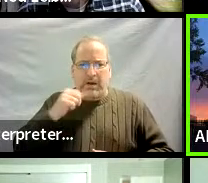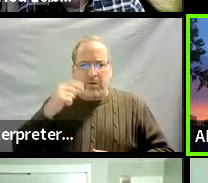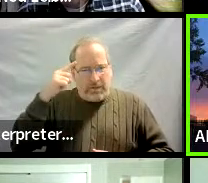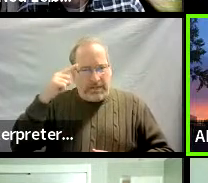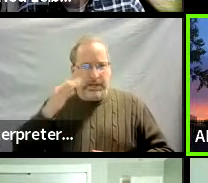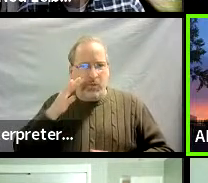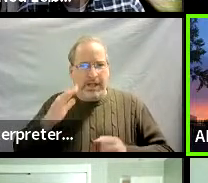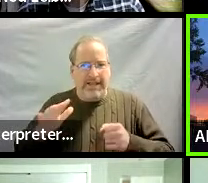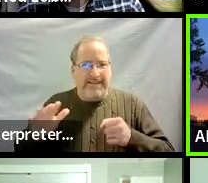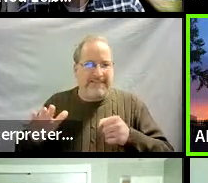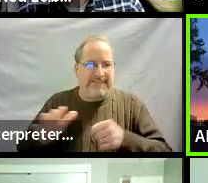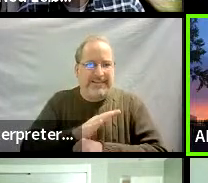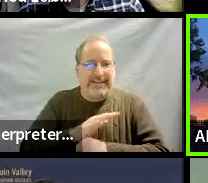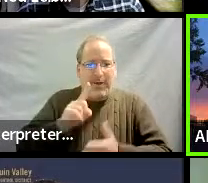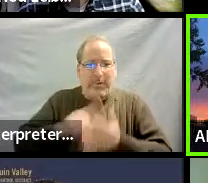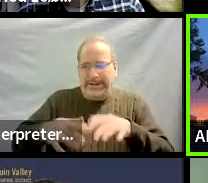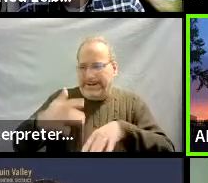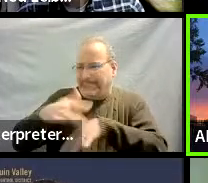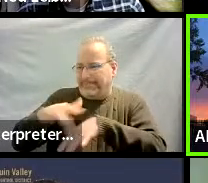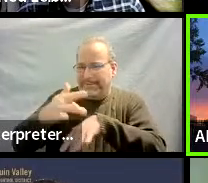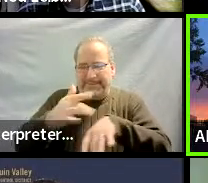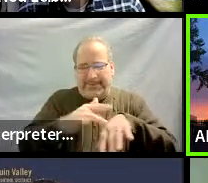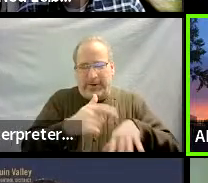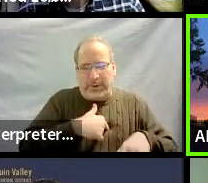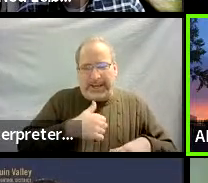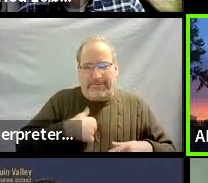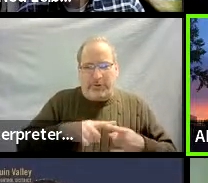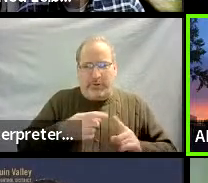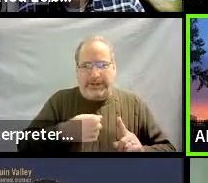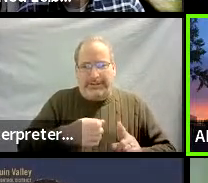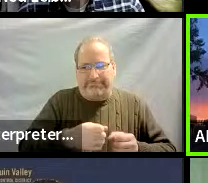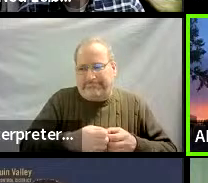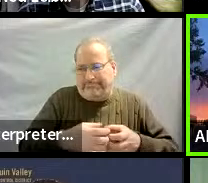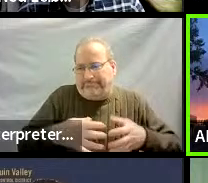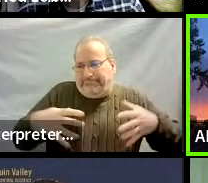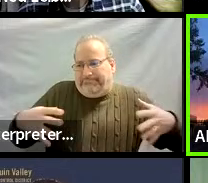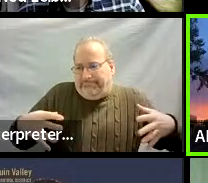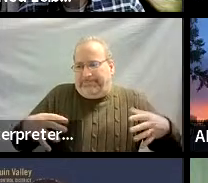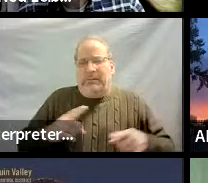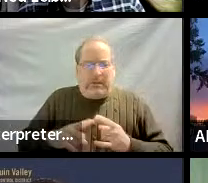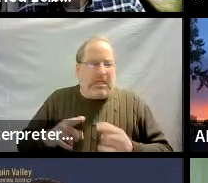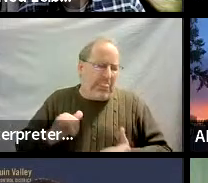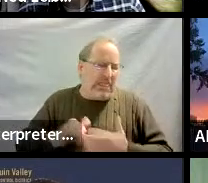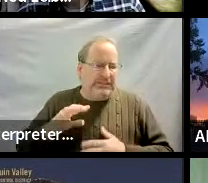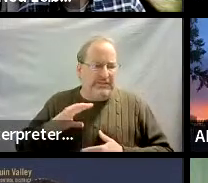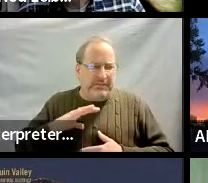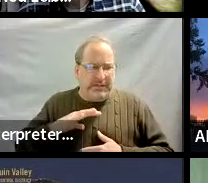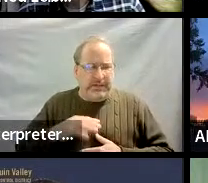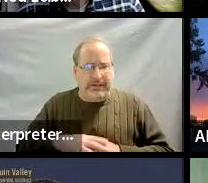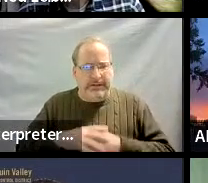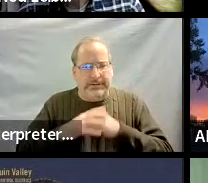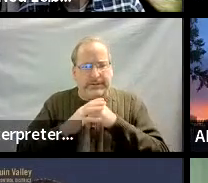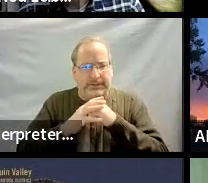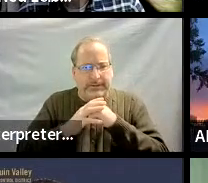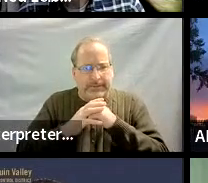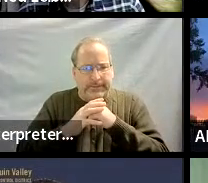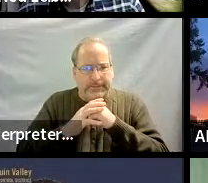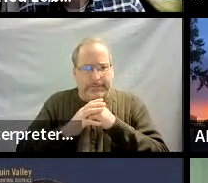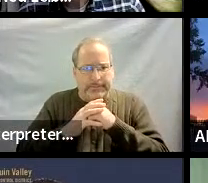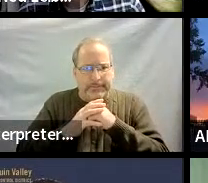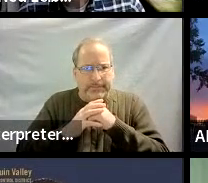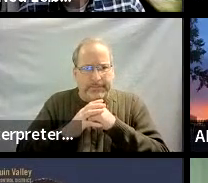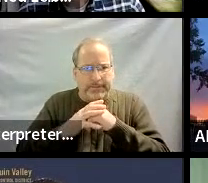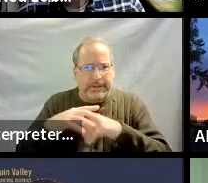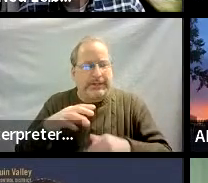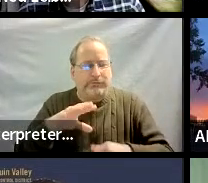fill the holes in the spaces we're looking to expand to. But oh, there's Ryan. The question. Did you hear the question on the table, Ryan? I missed